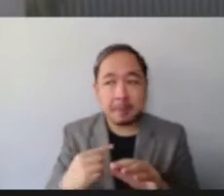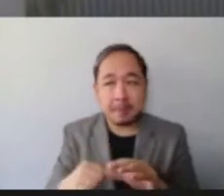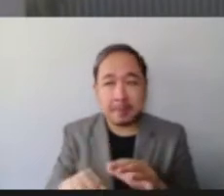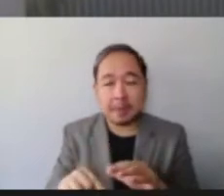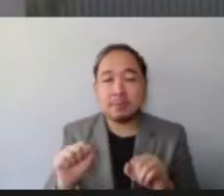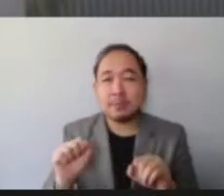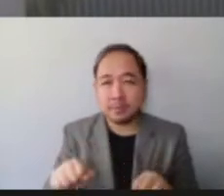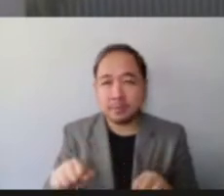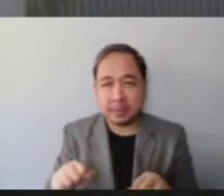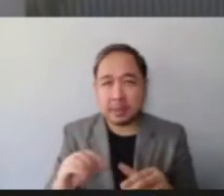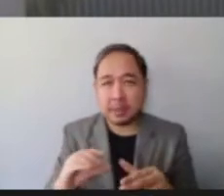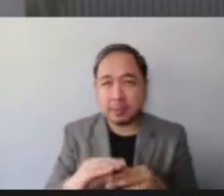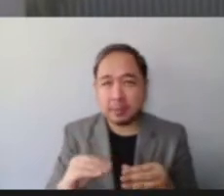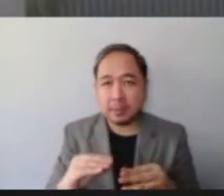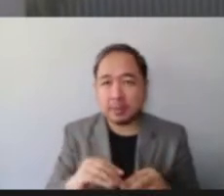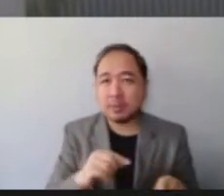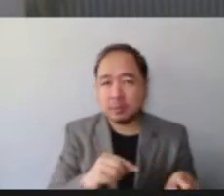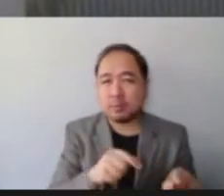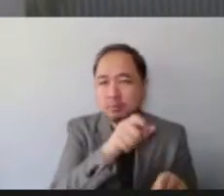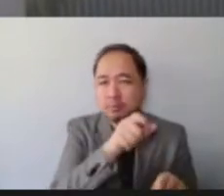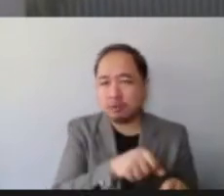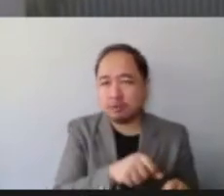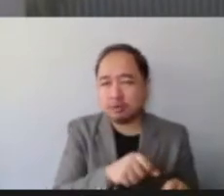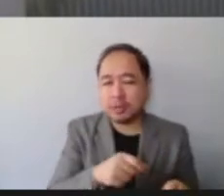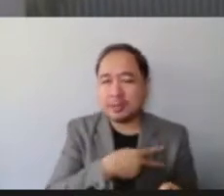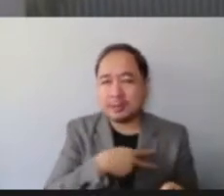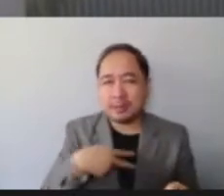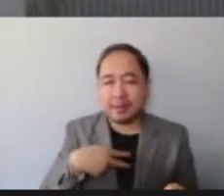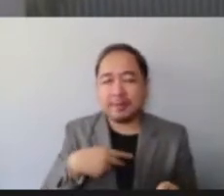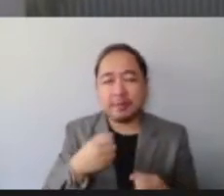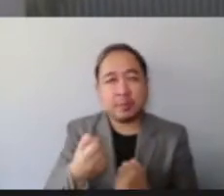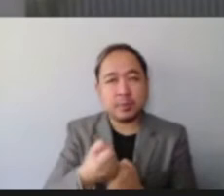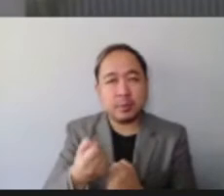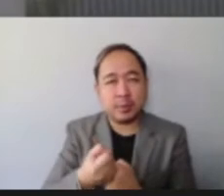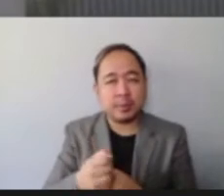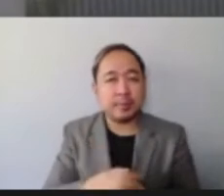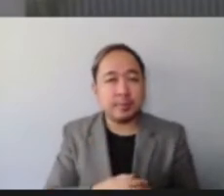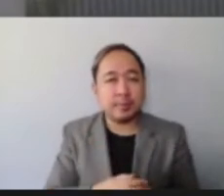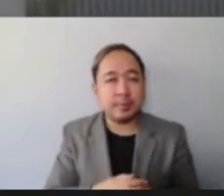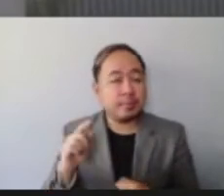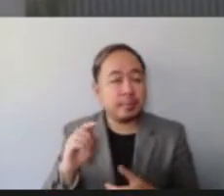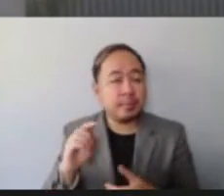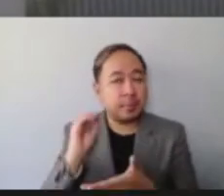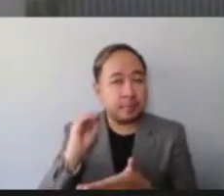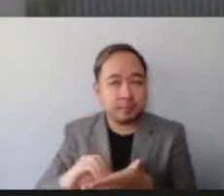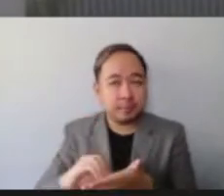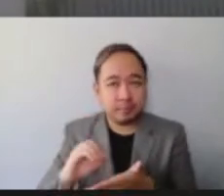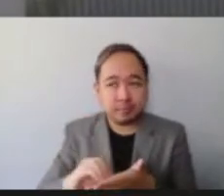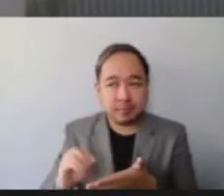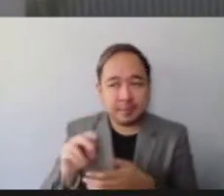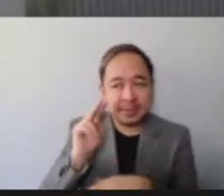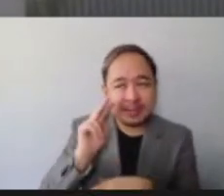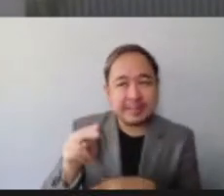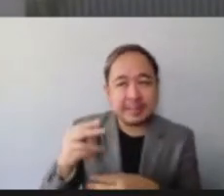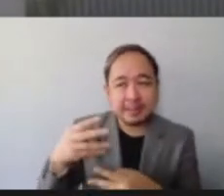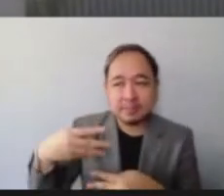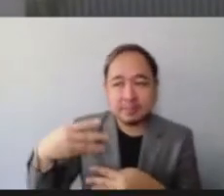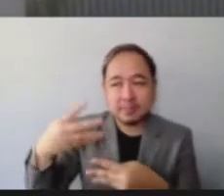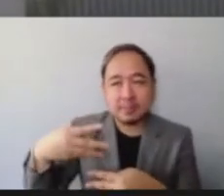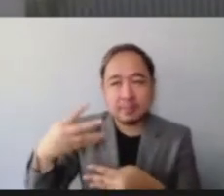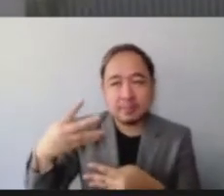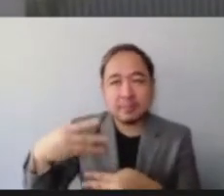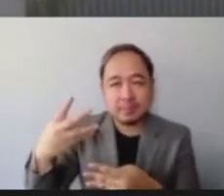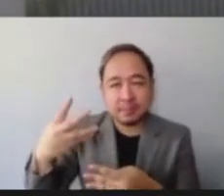technician will assist you shortly the Secretariat will be monitoring the messaging in June however the secretary